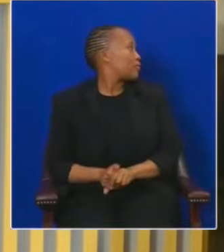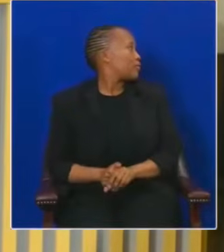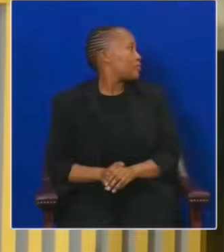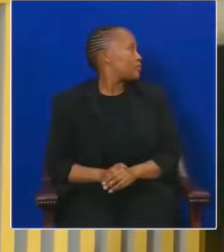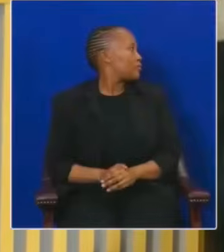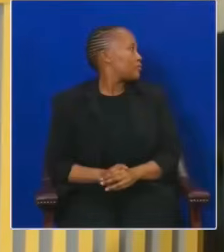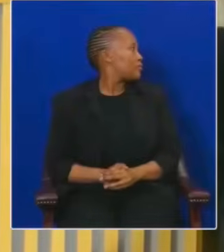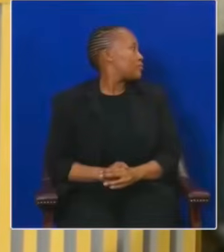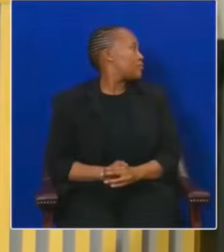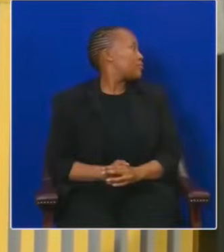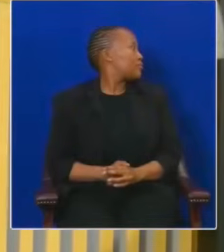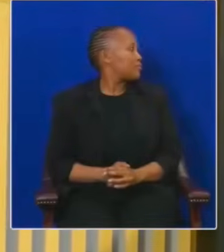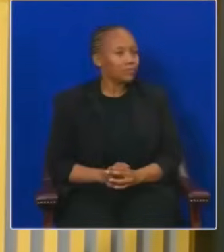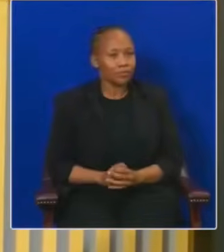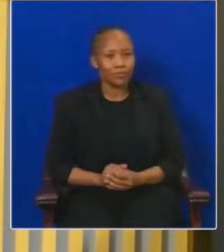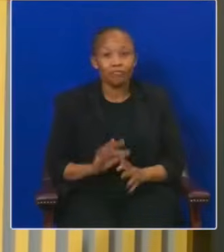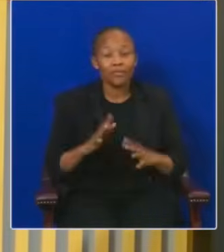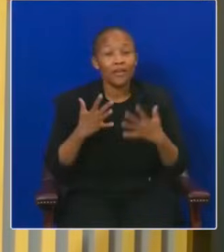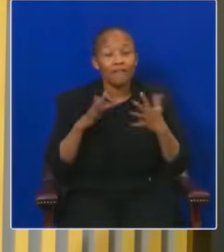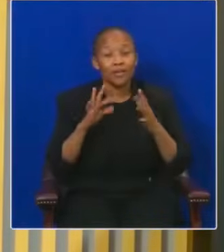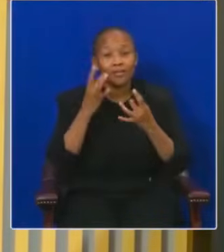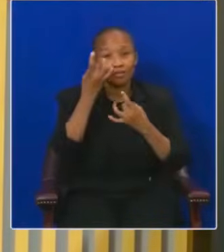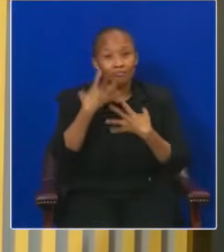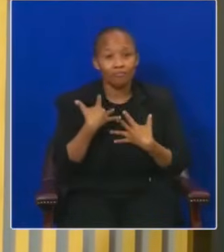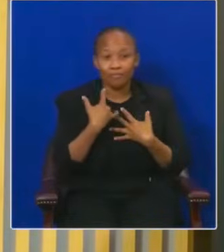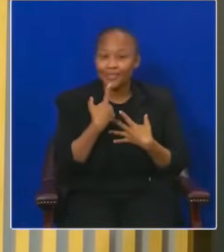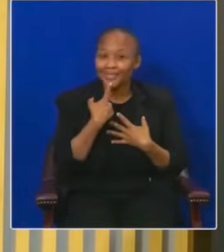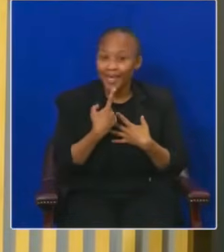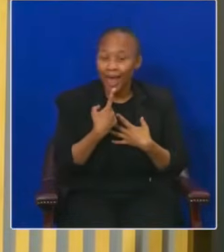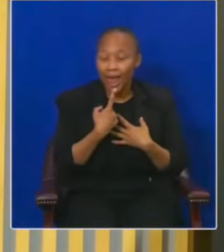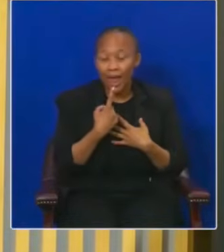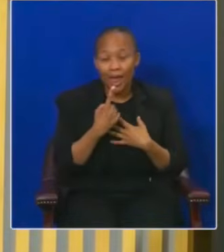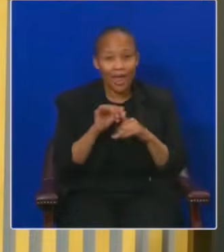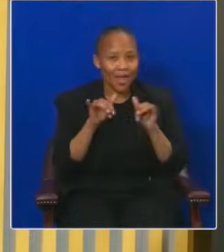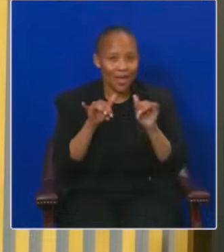I'm told I should wait.